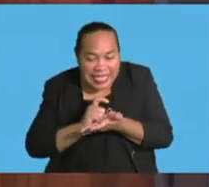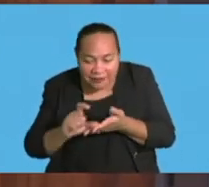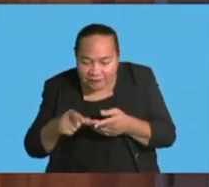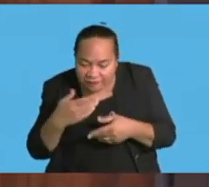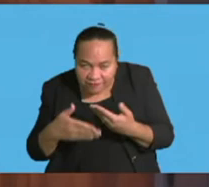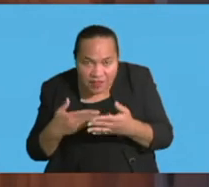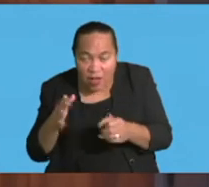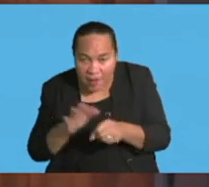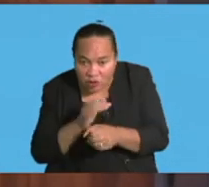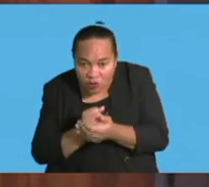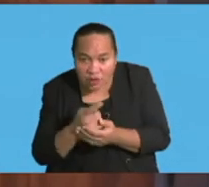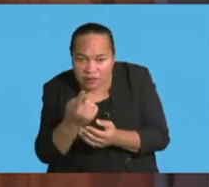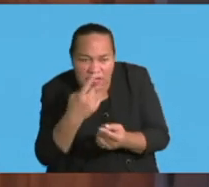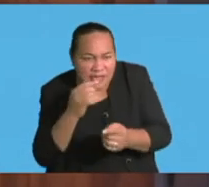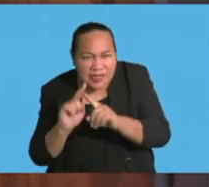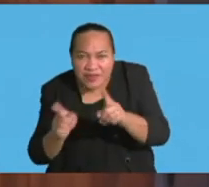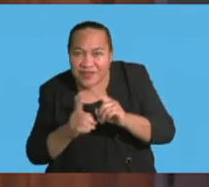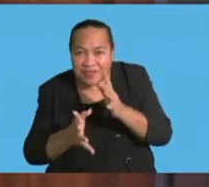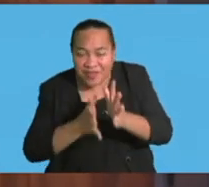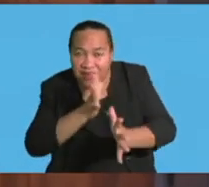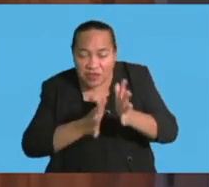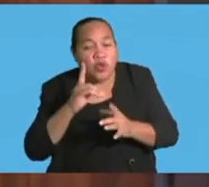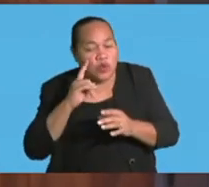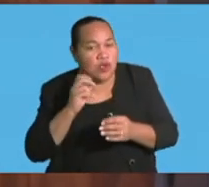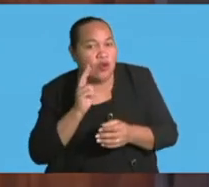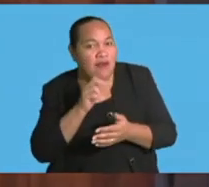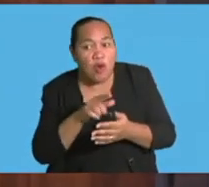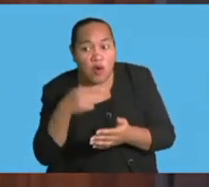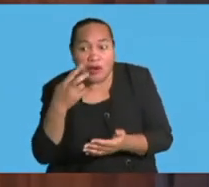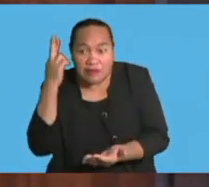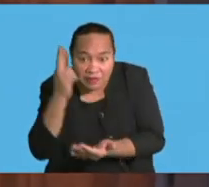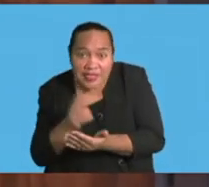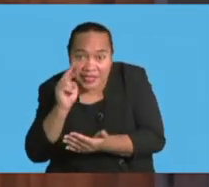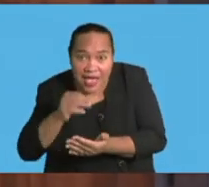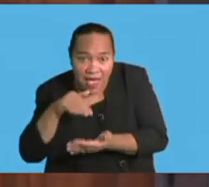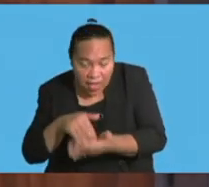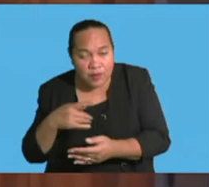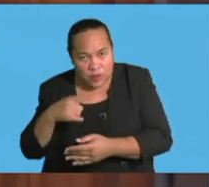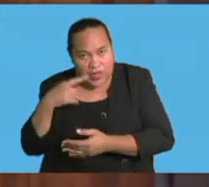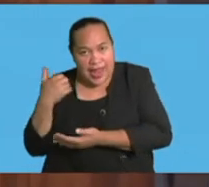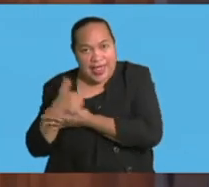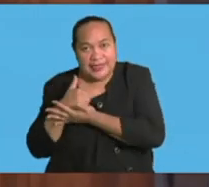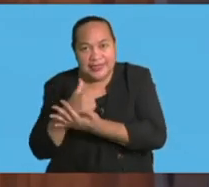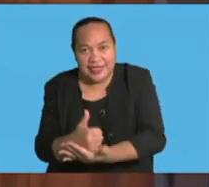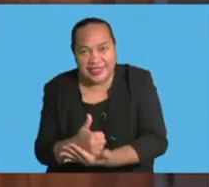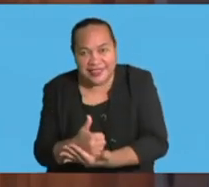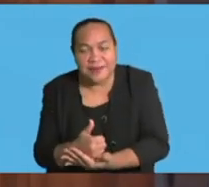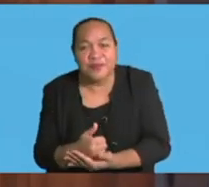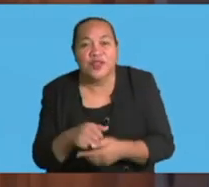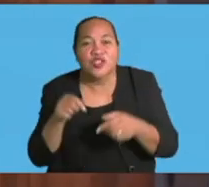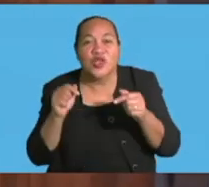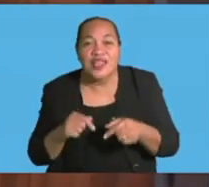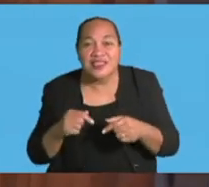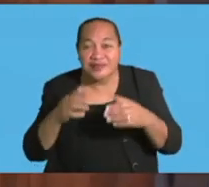that case-by-case assessment is done and the most genuine cases are assisted. Mr. Speaker, sir, at this